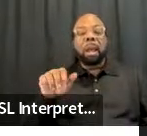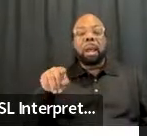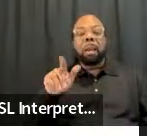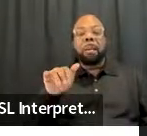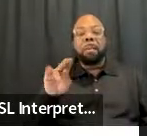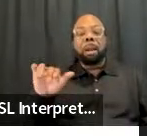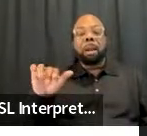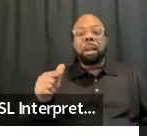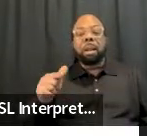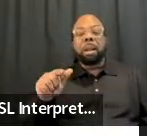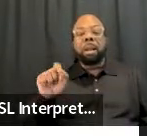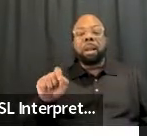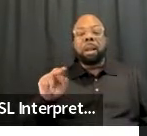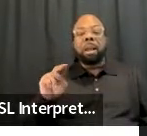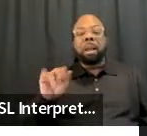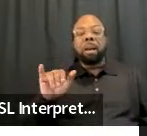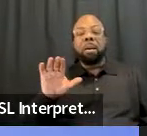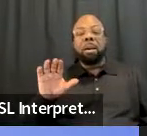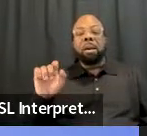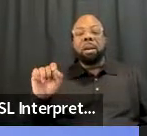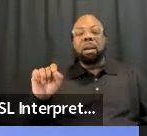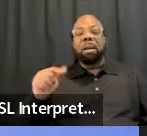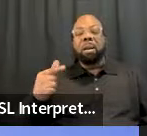Next slide.